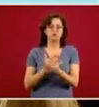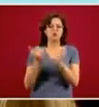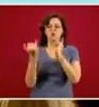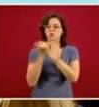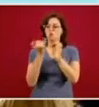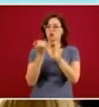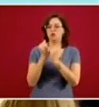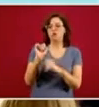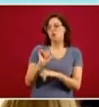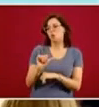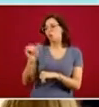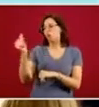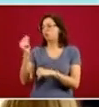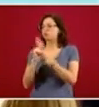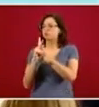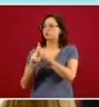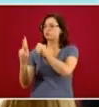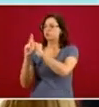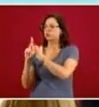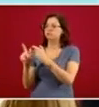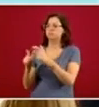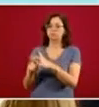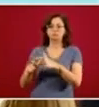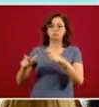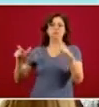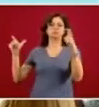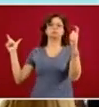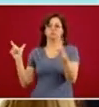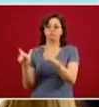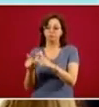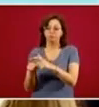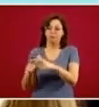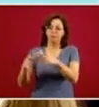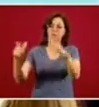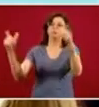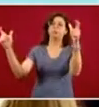diminishing of their burden of disease.